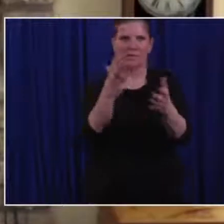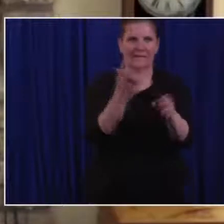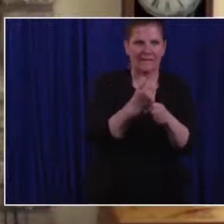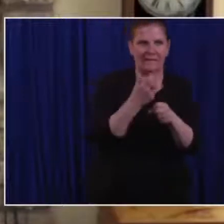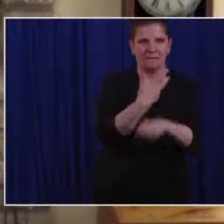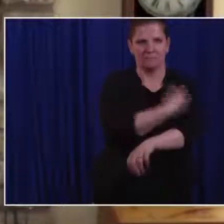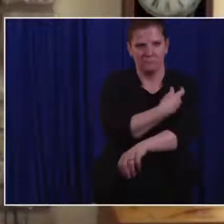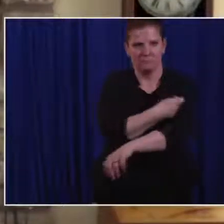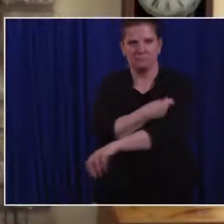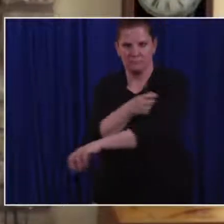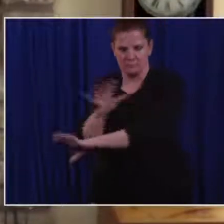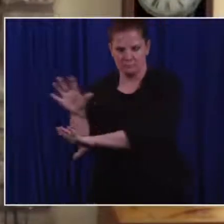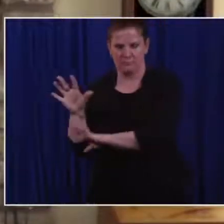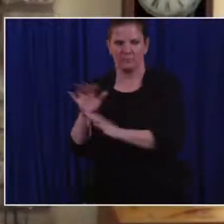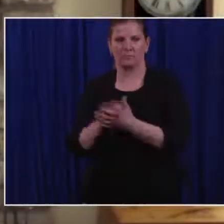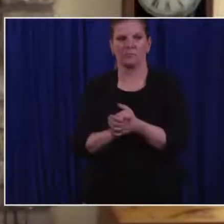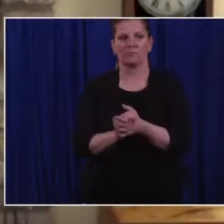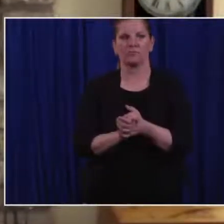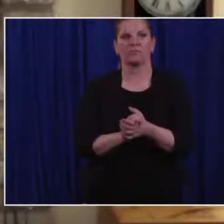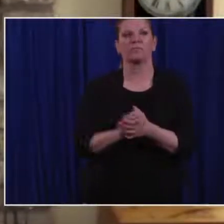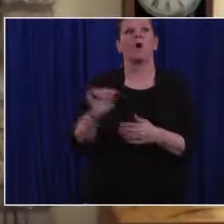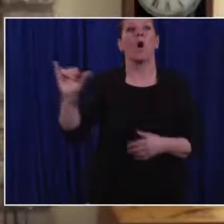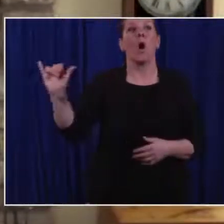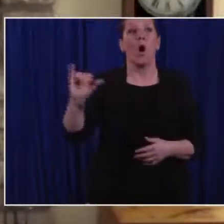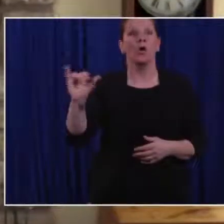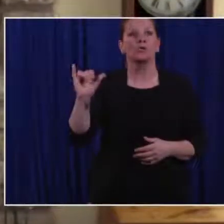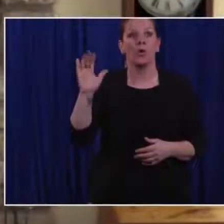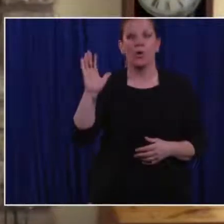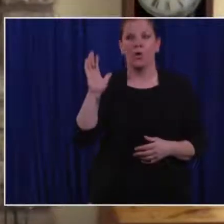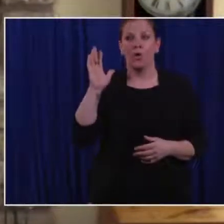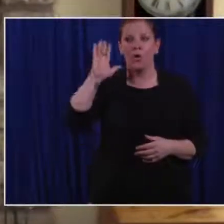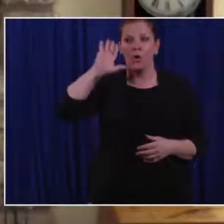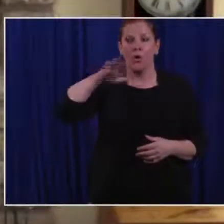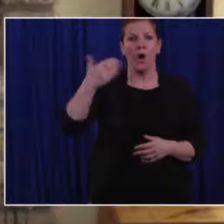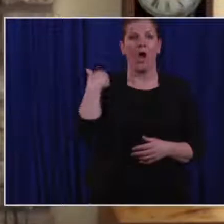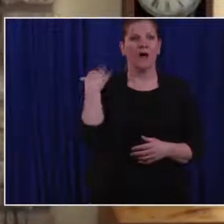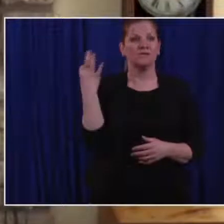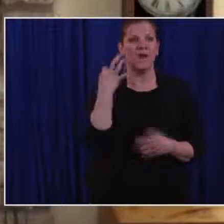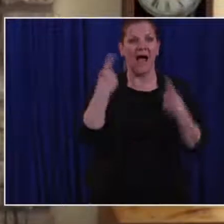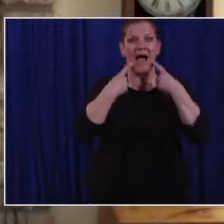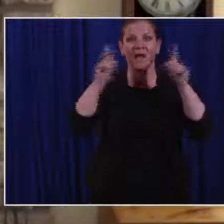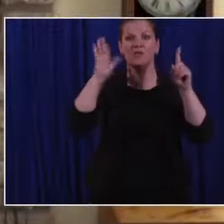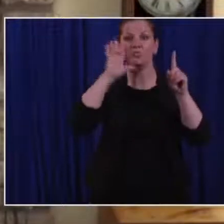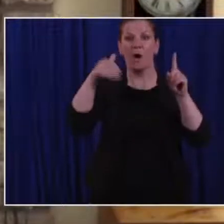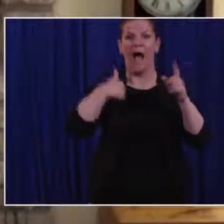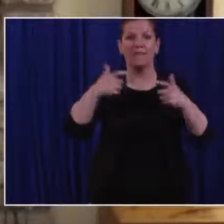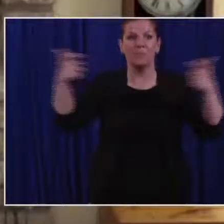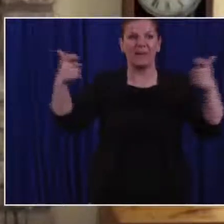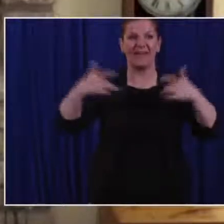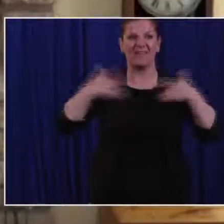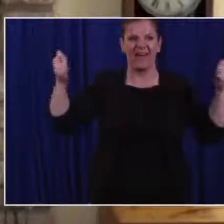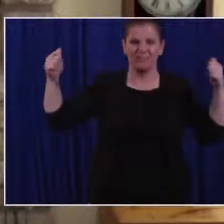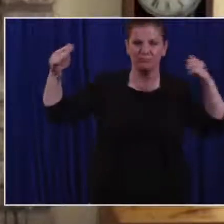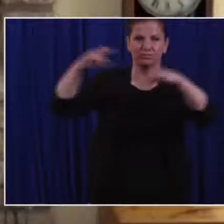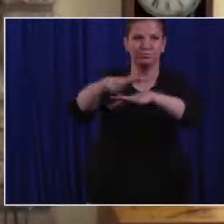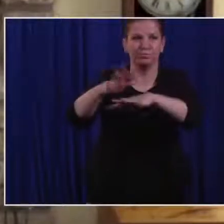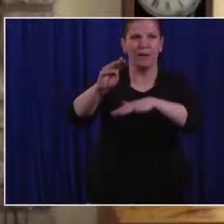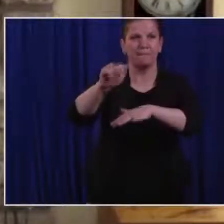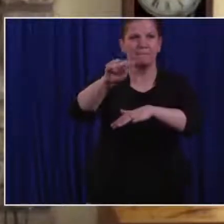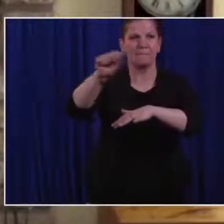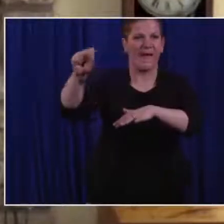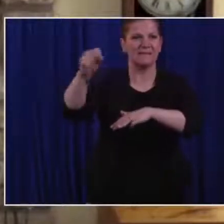scheduling tool for appointments for the mass vaccination clinics that we announced on Friday, including the FEMA site in